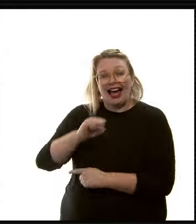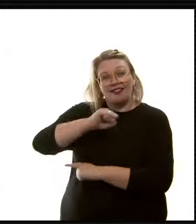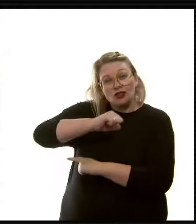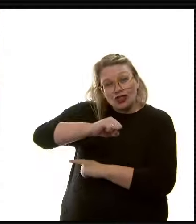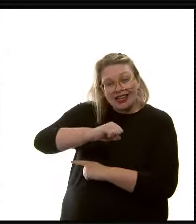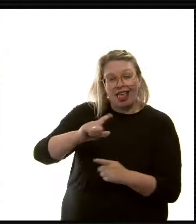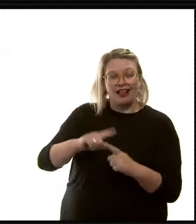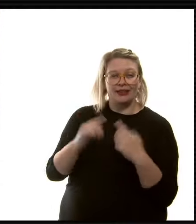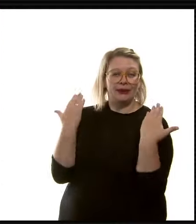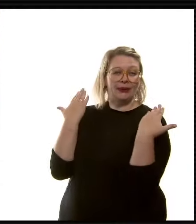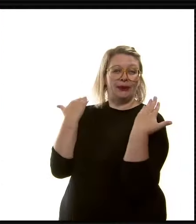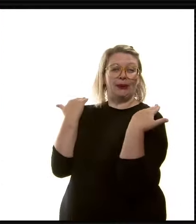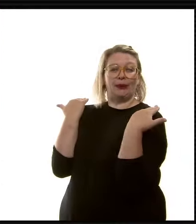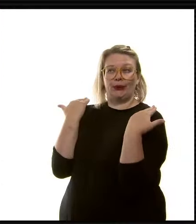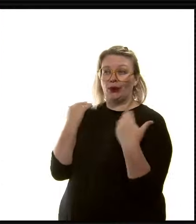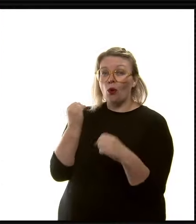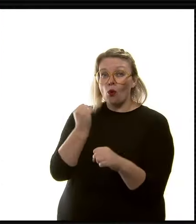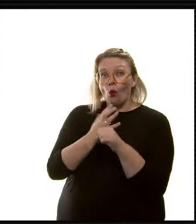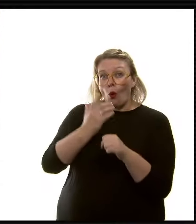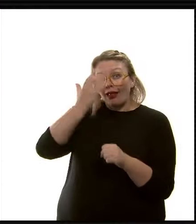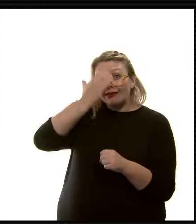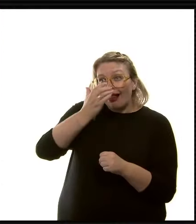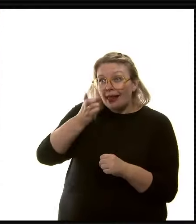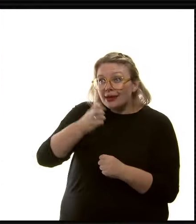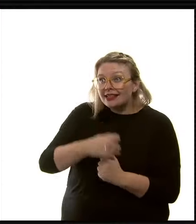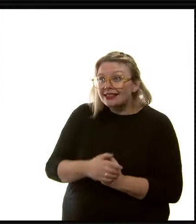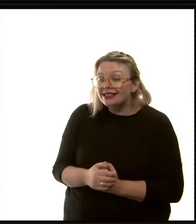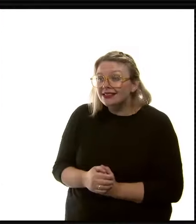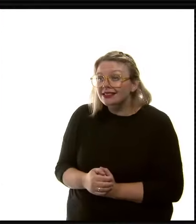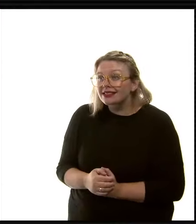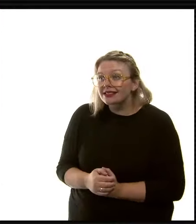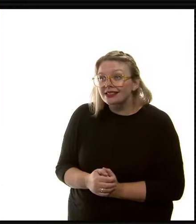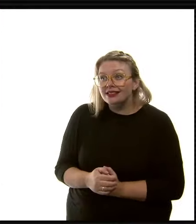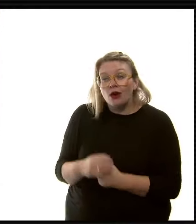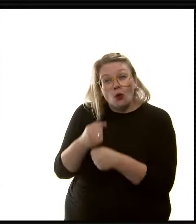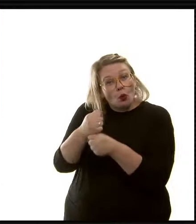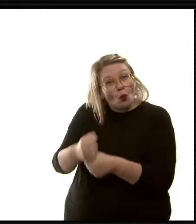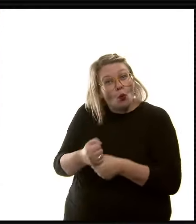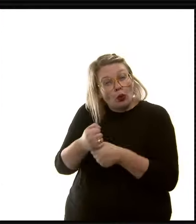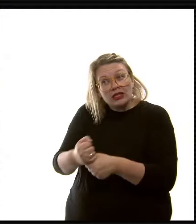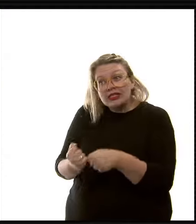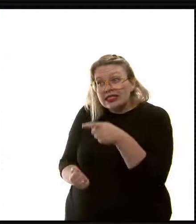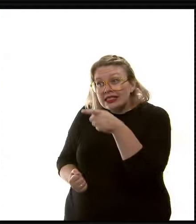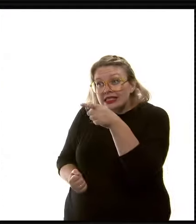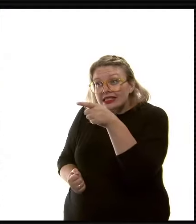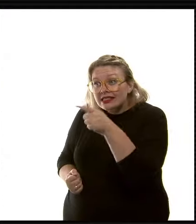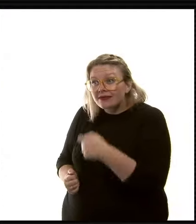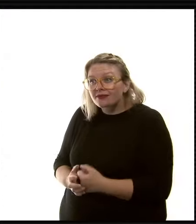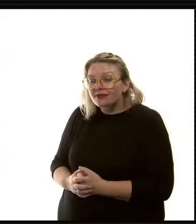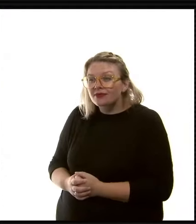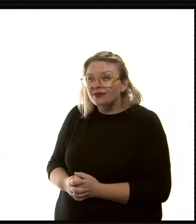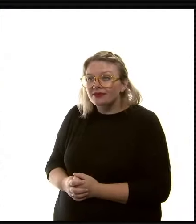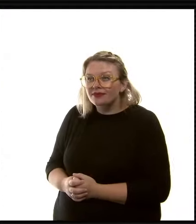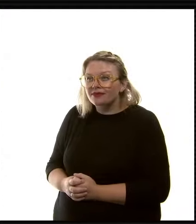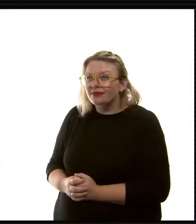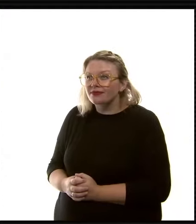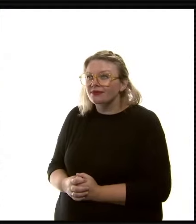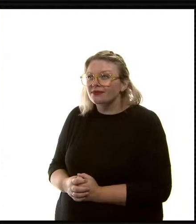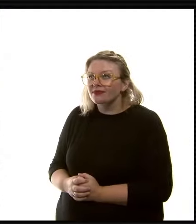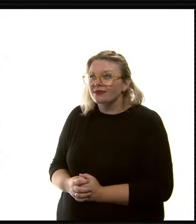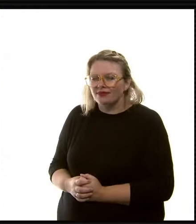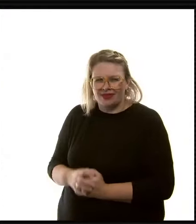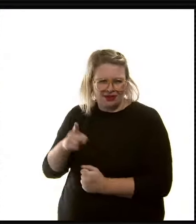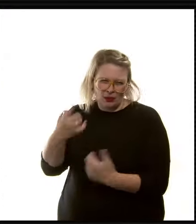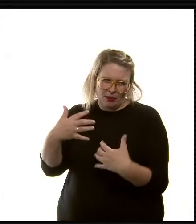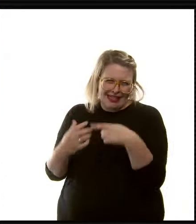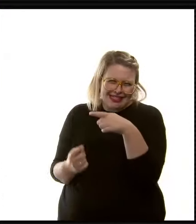cape, she has her own gold helmet, and she even has a horse barding that we reintroduced for this castle. So she's really